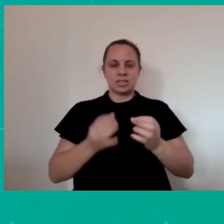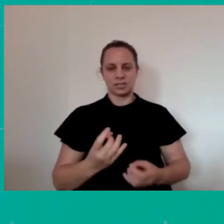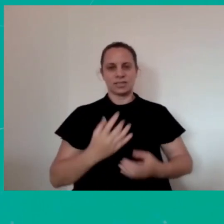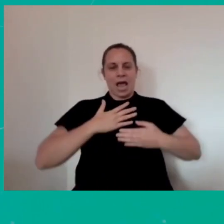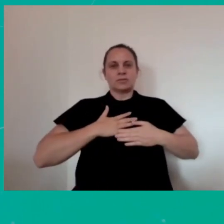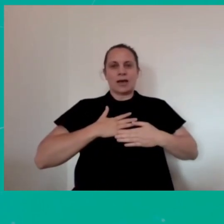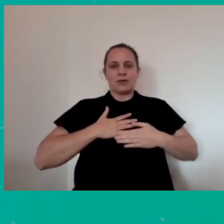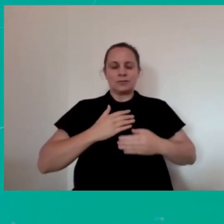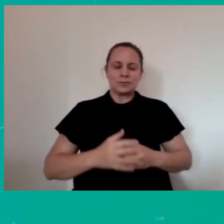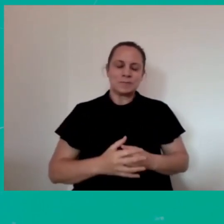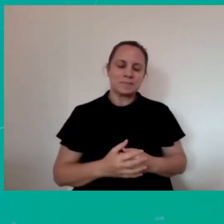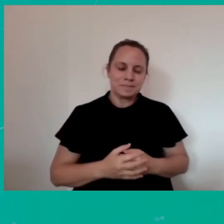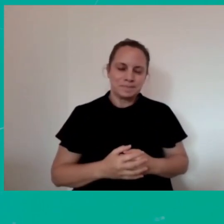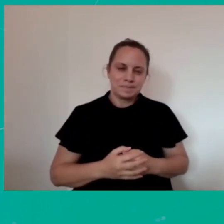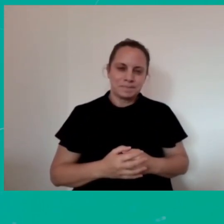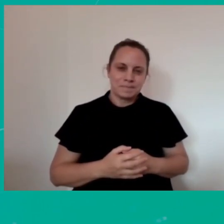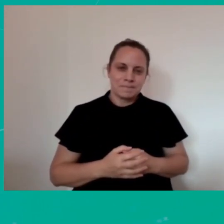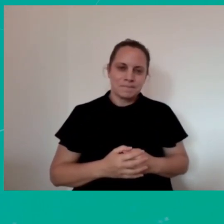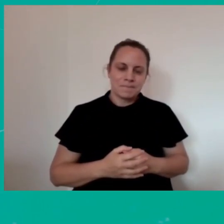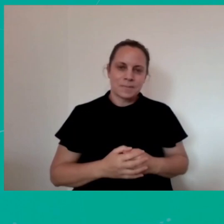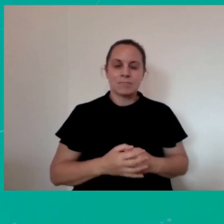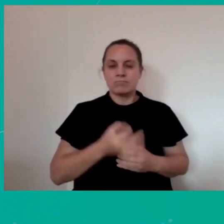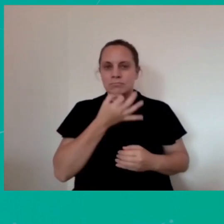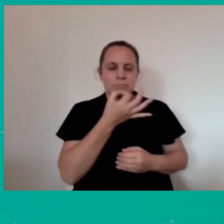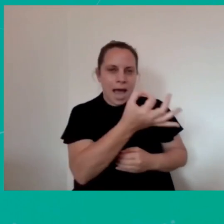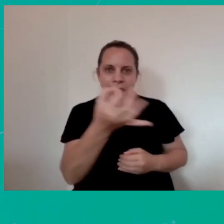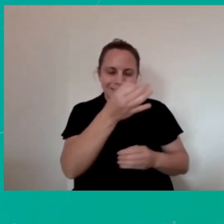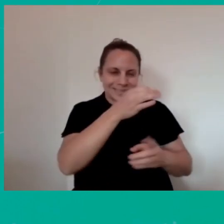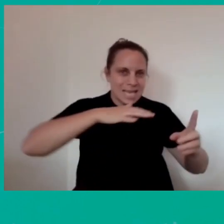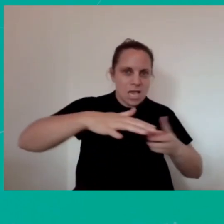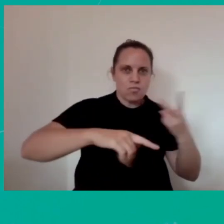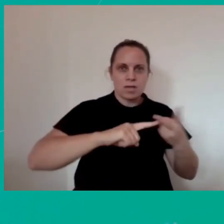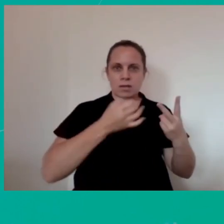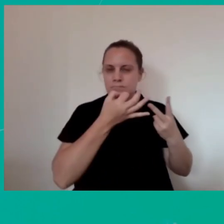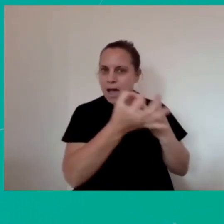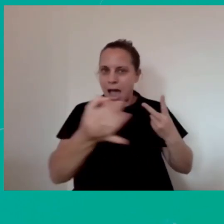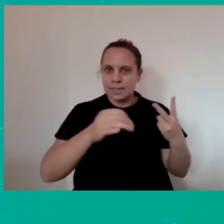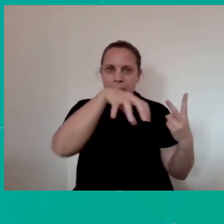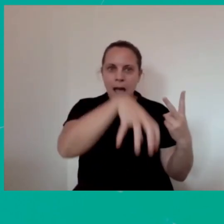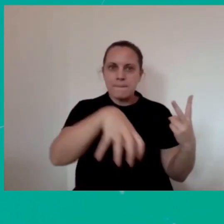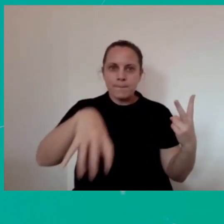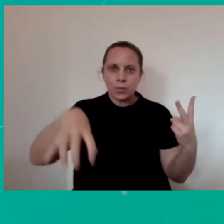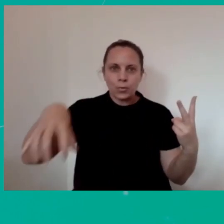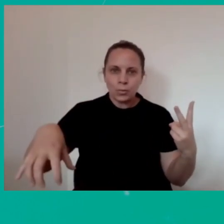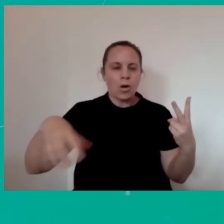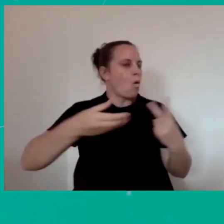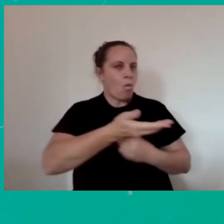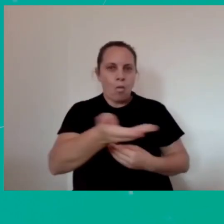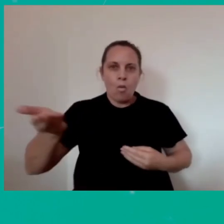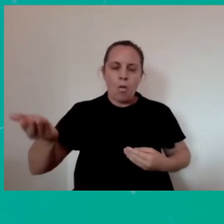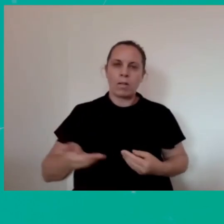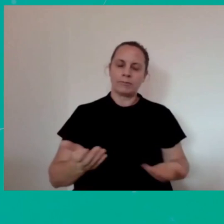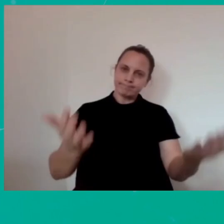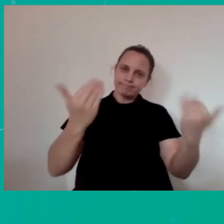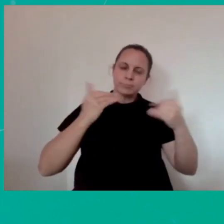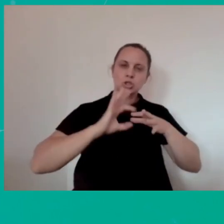us. So I ask iwi, I ask hapu, and I ask all of us to join together to